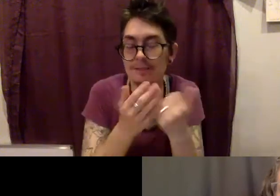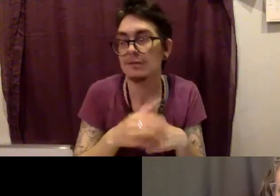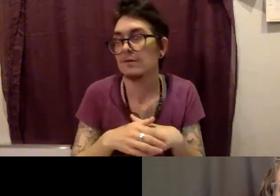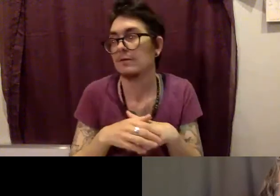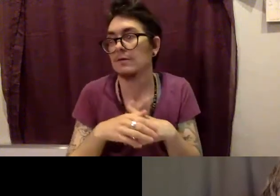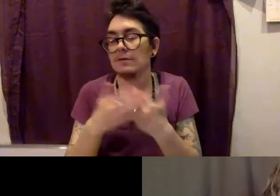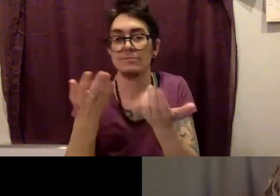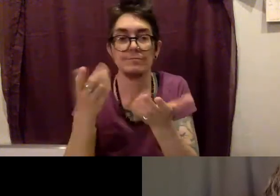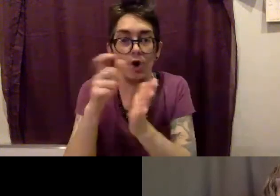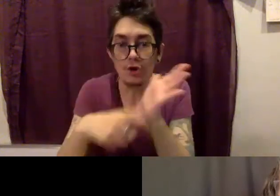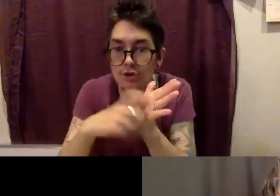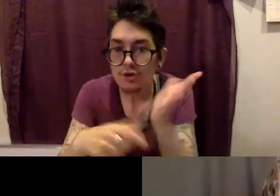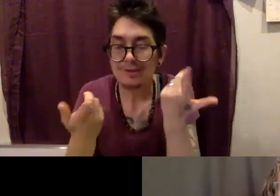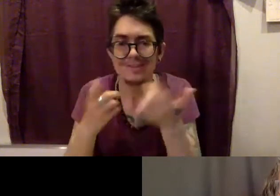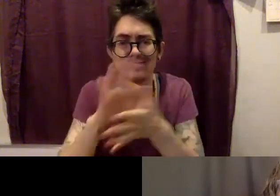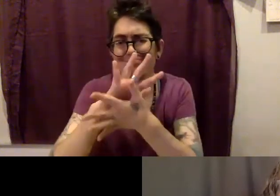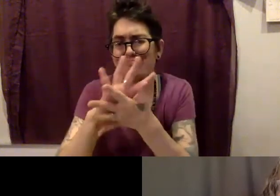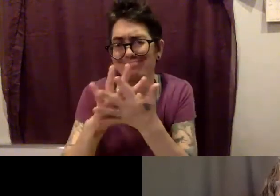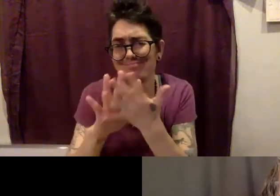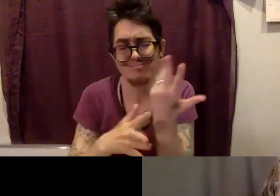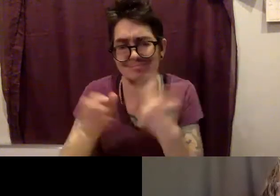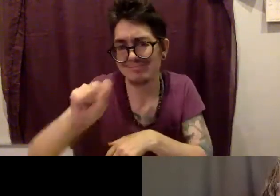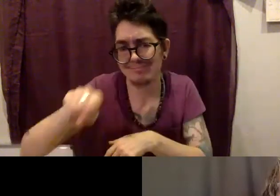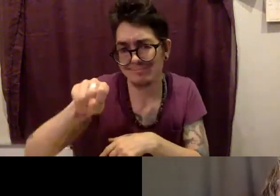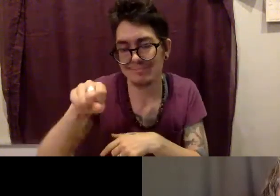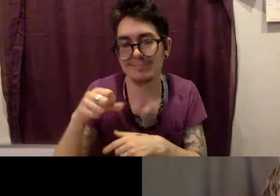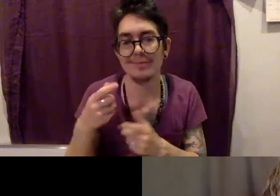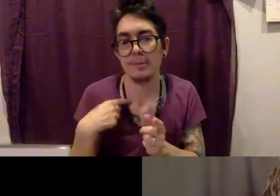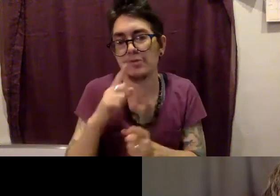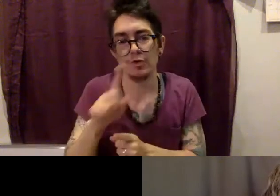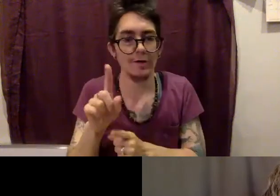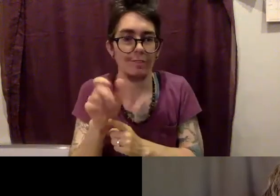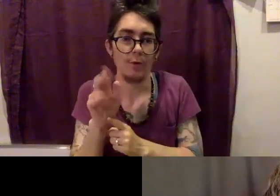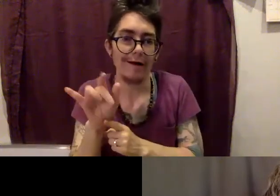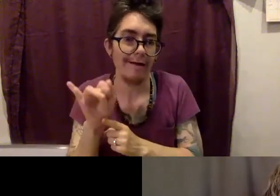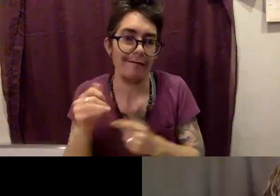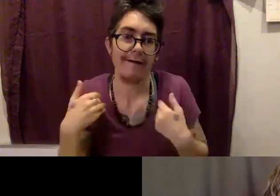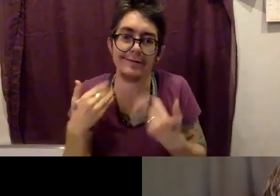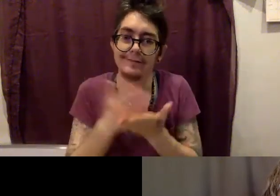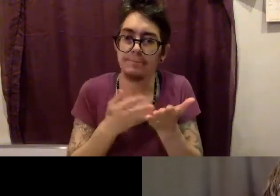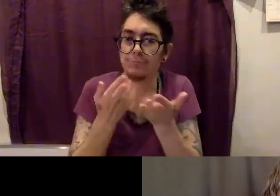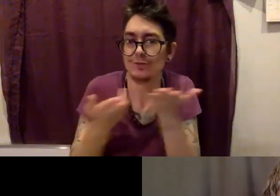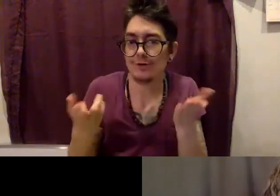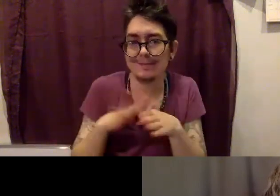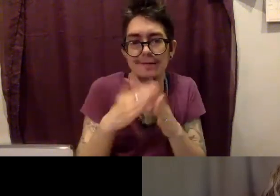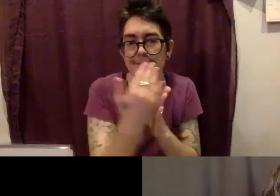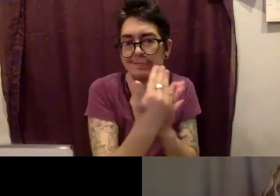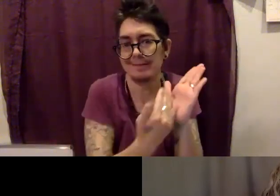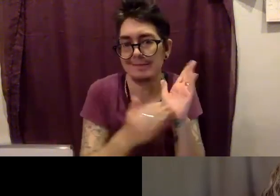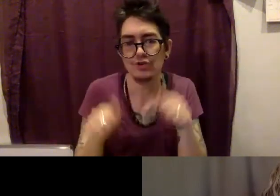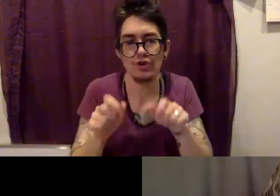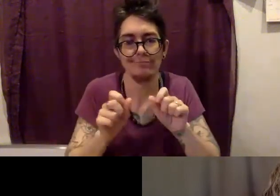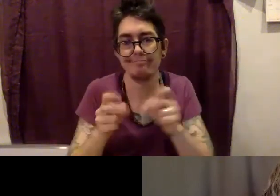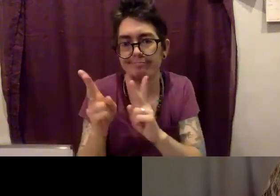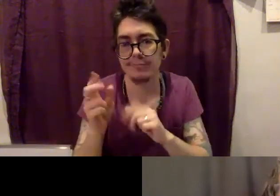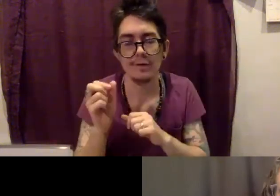you to Google or look that up, find some books, articles on that. There are lots and lots and lots of resources. And I'm sure that Lorelei